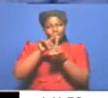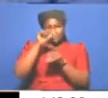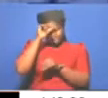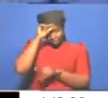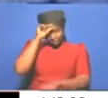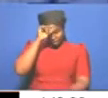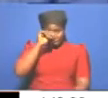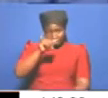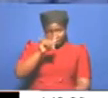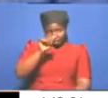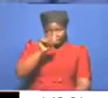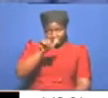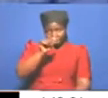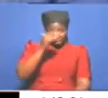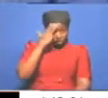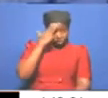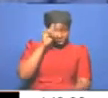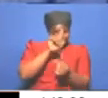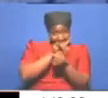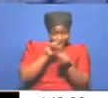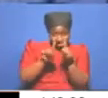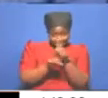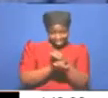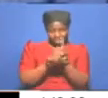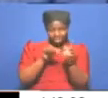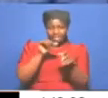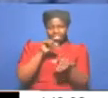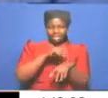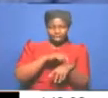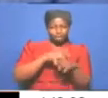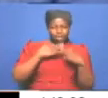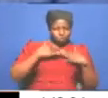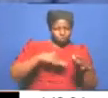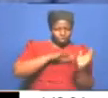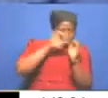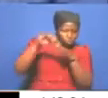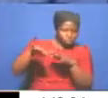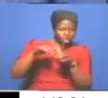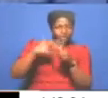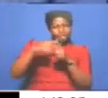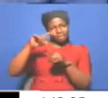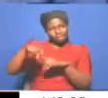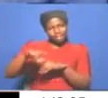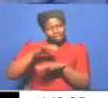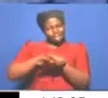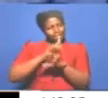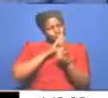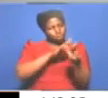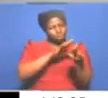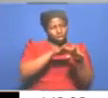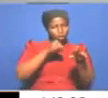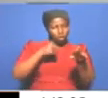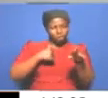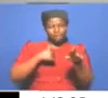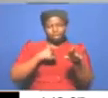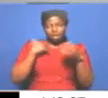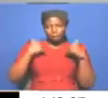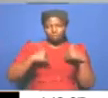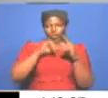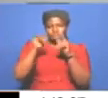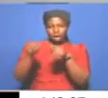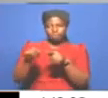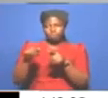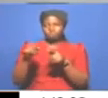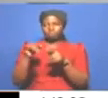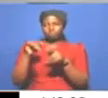hii mambo yote. Vile ikitupwa, lazima wapate hiyo ripoti, wananiita, mimi ndio natoa. Sasa hapa